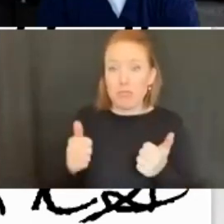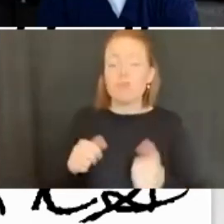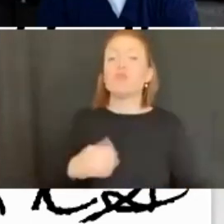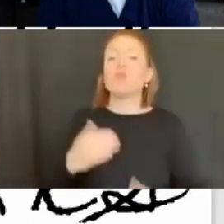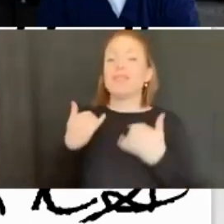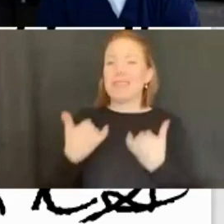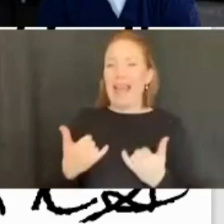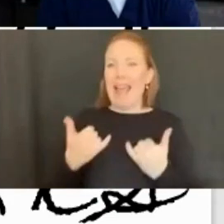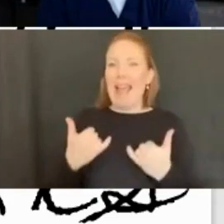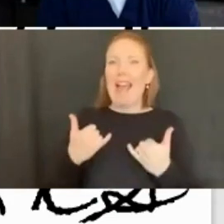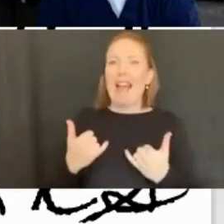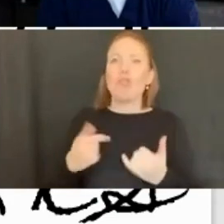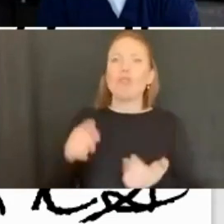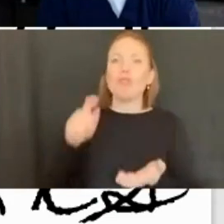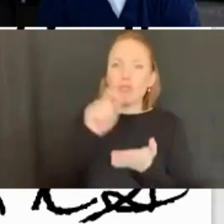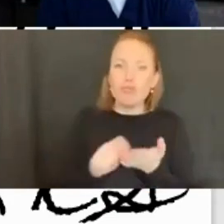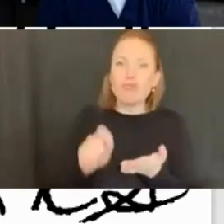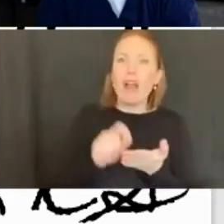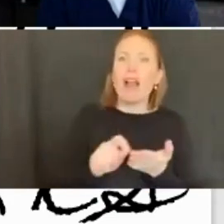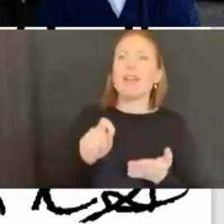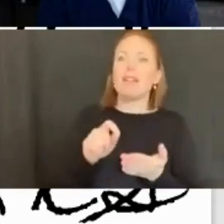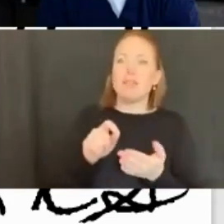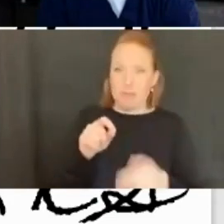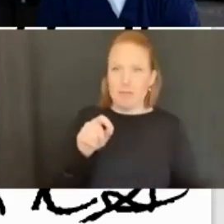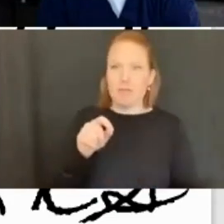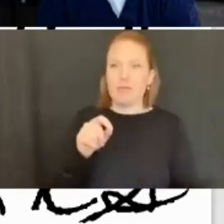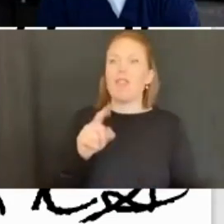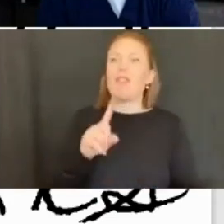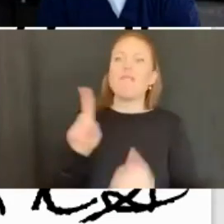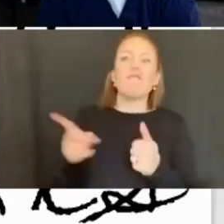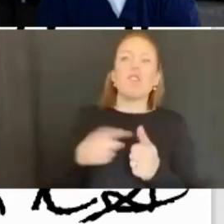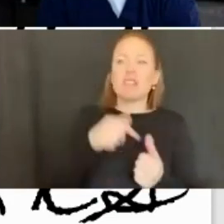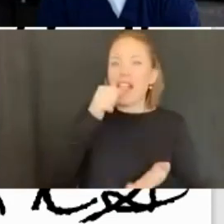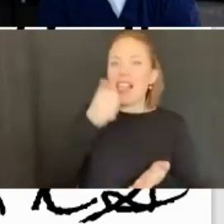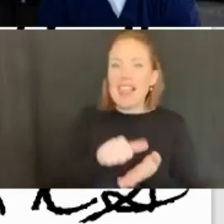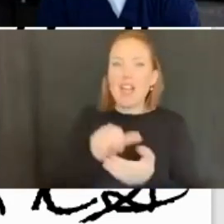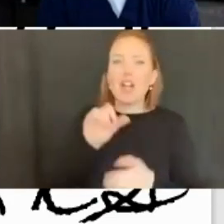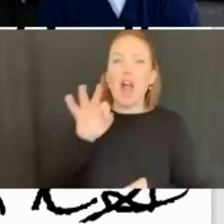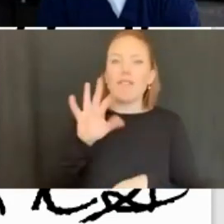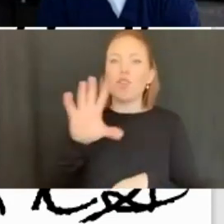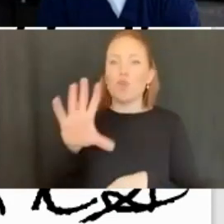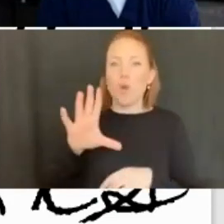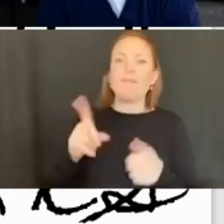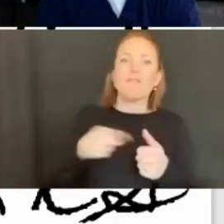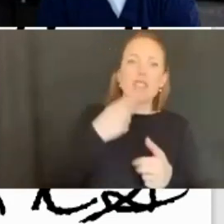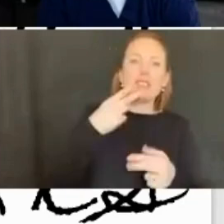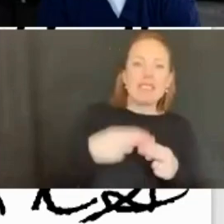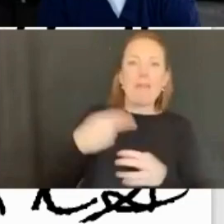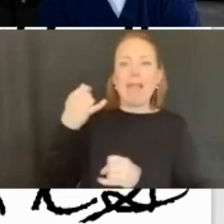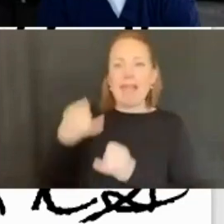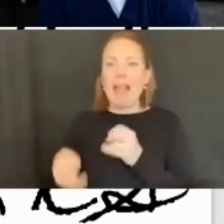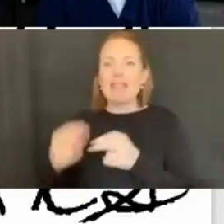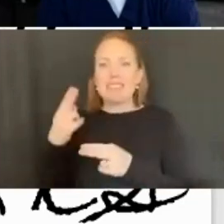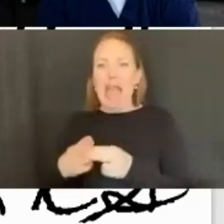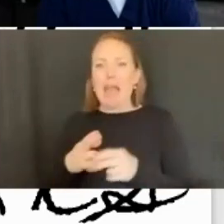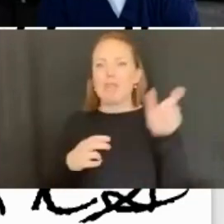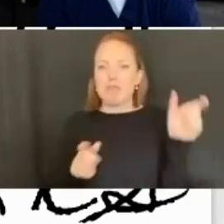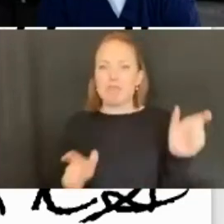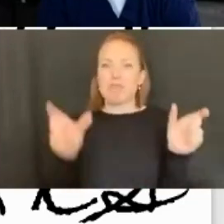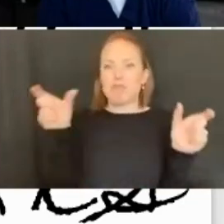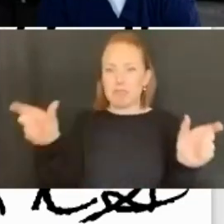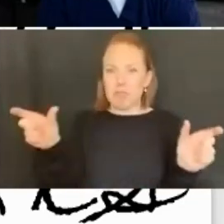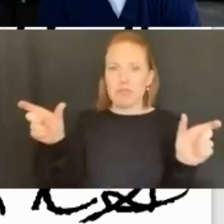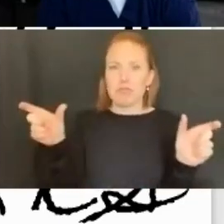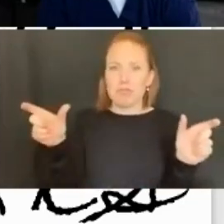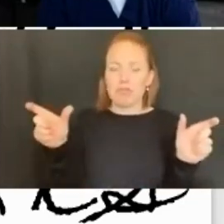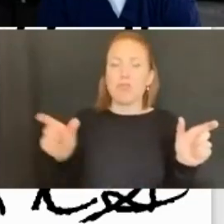you to write out first, just take the first letter of your first name and last name, maybe on 2 different lines, or, space it out,